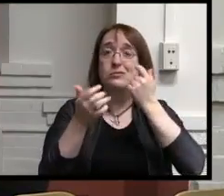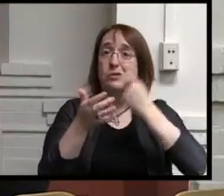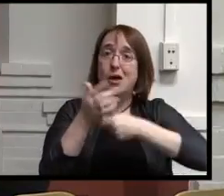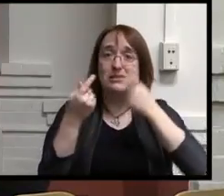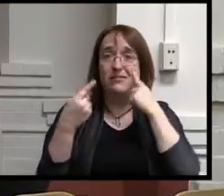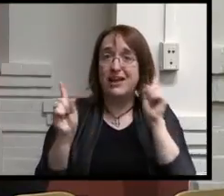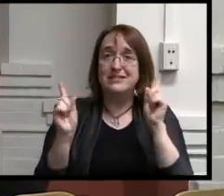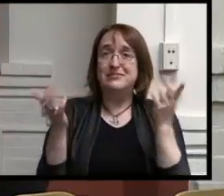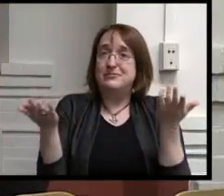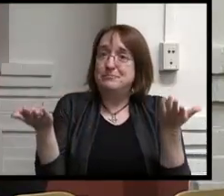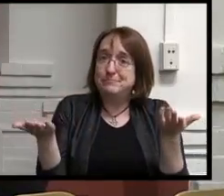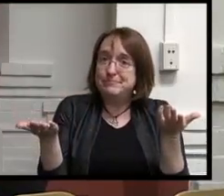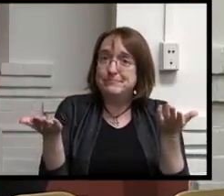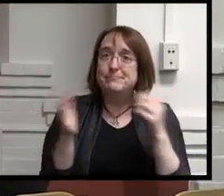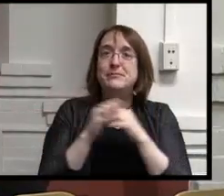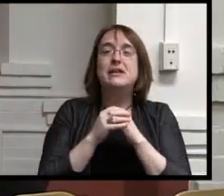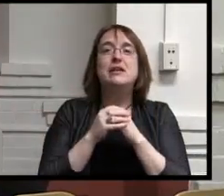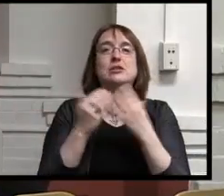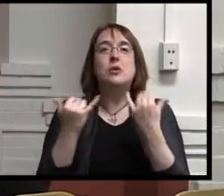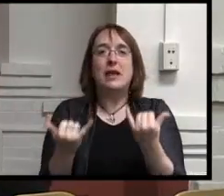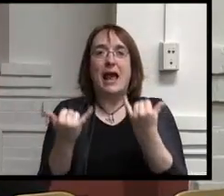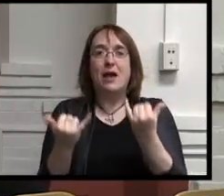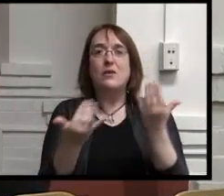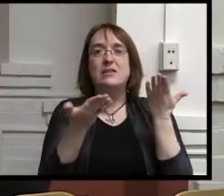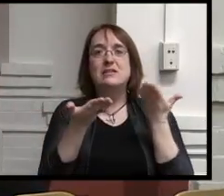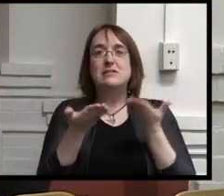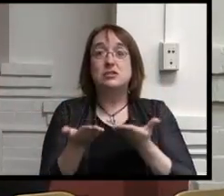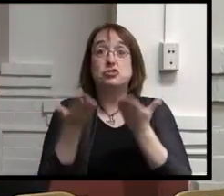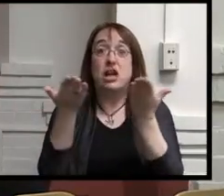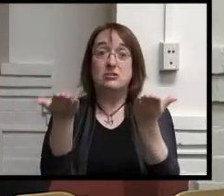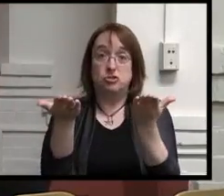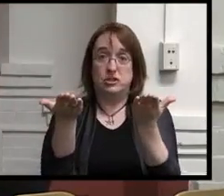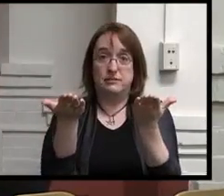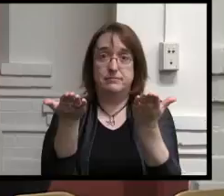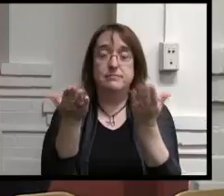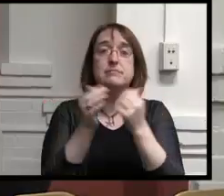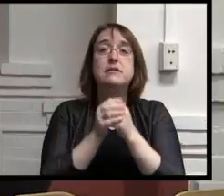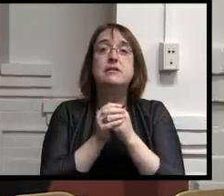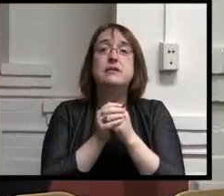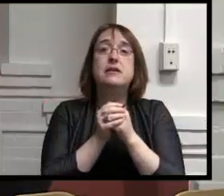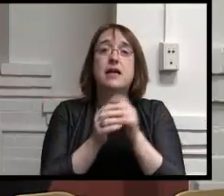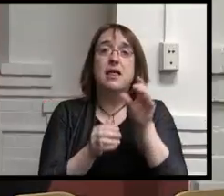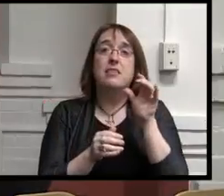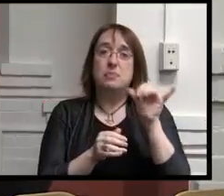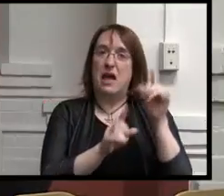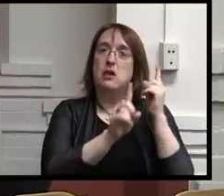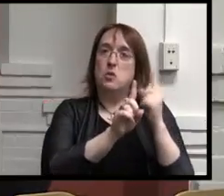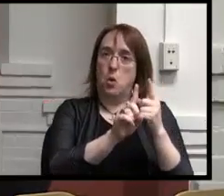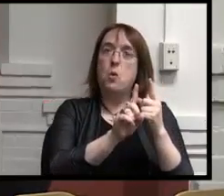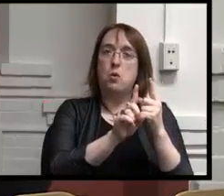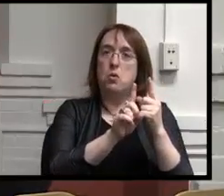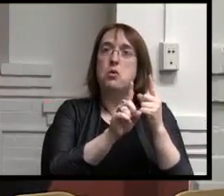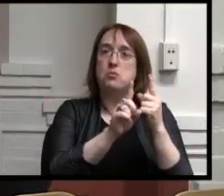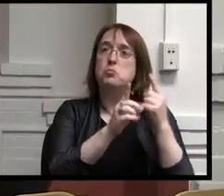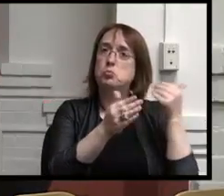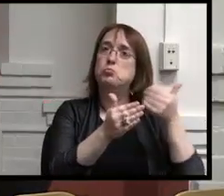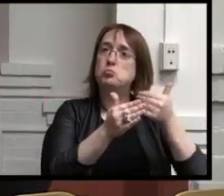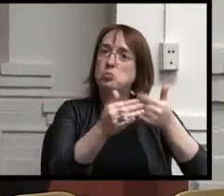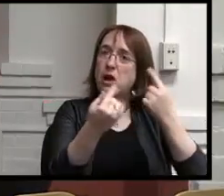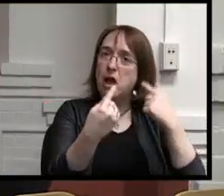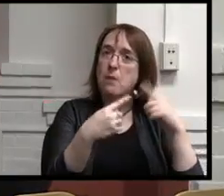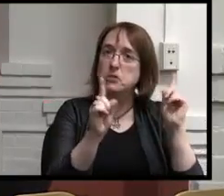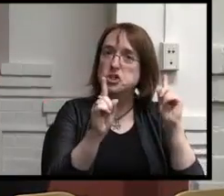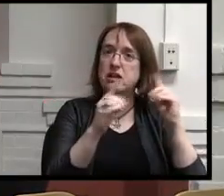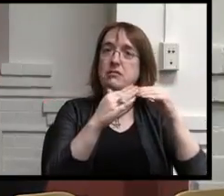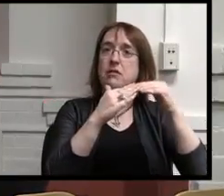could. And now what we're suggesting is we are accomplishing that for less than the budget allocated, and